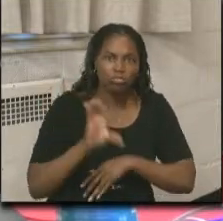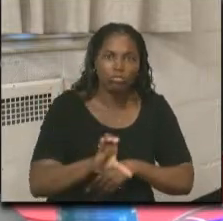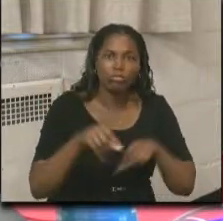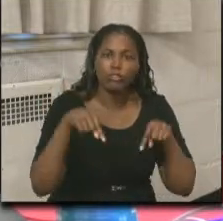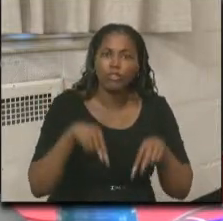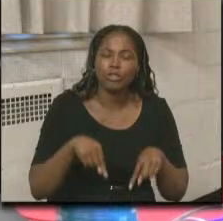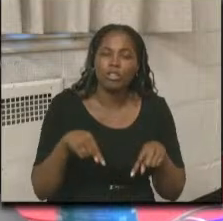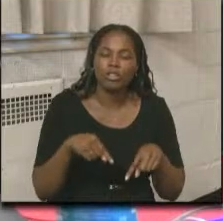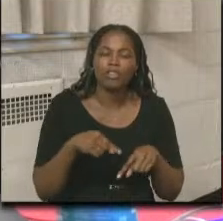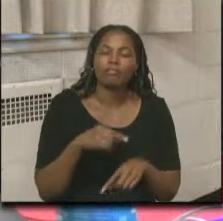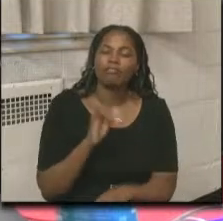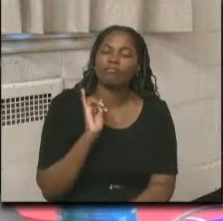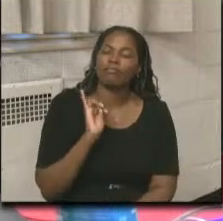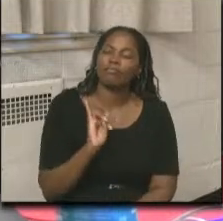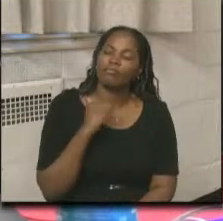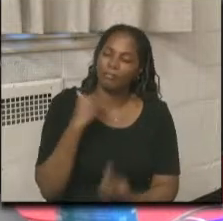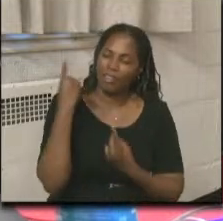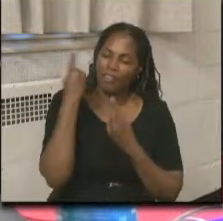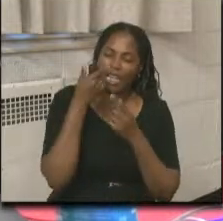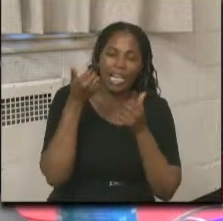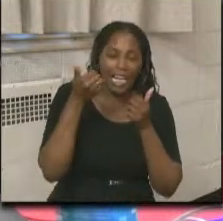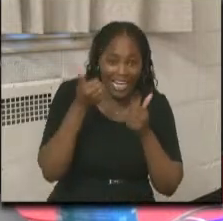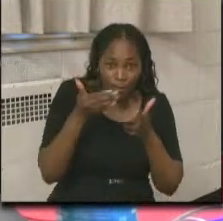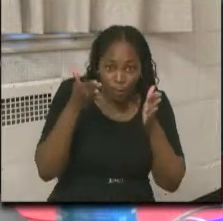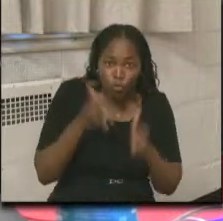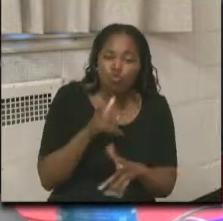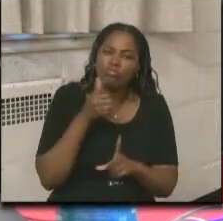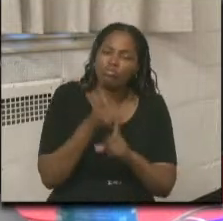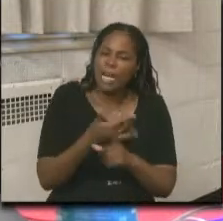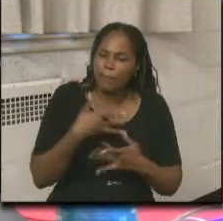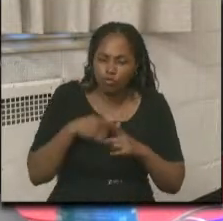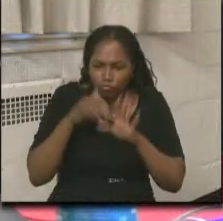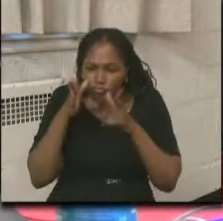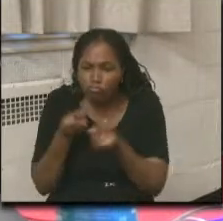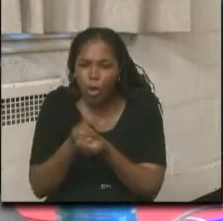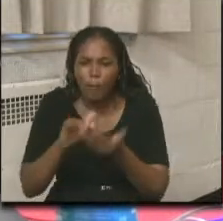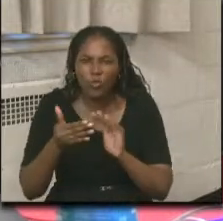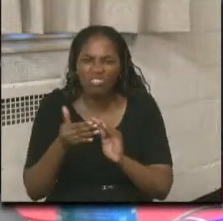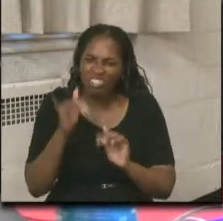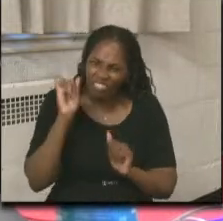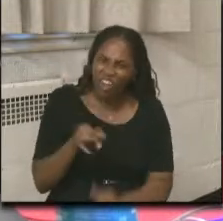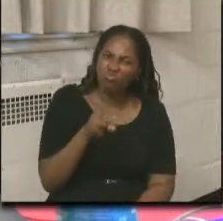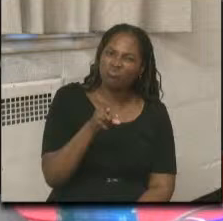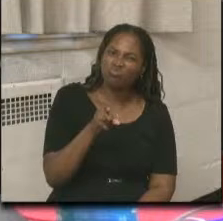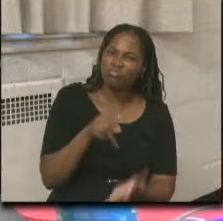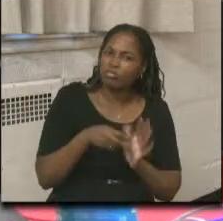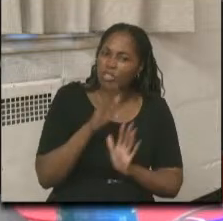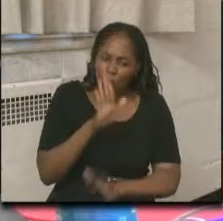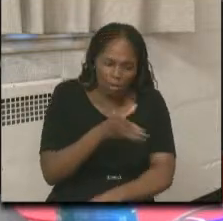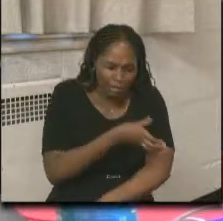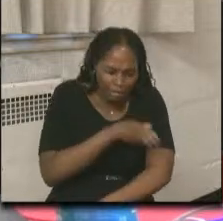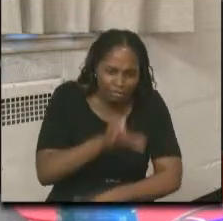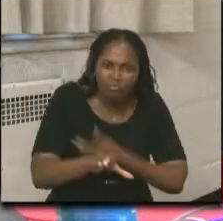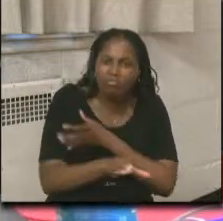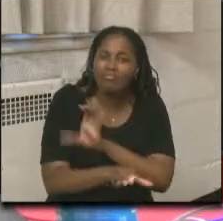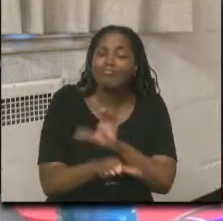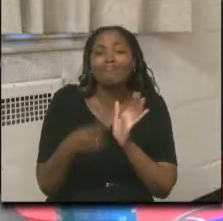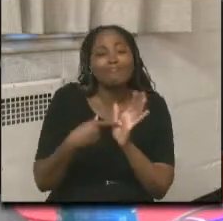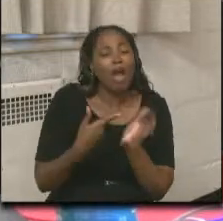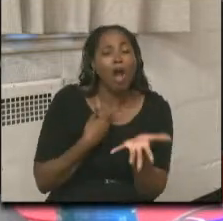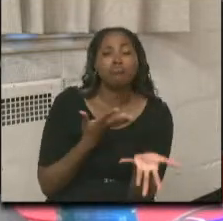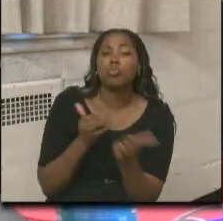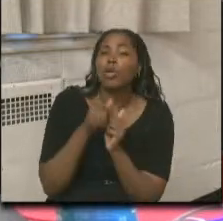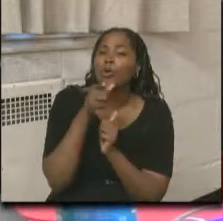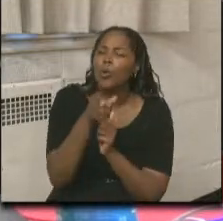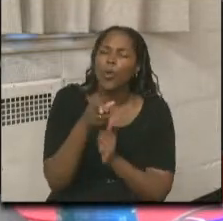back, you think about a person who can contribute their all. And I can't think of a time where I've been in community and conversation with you and you haven't brought